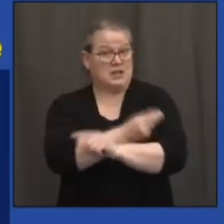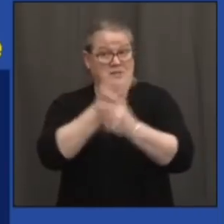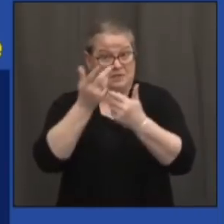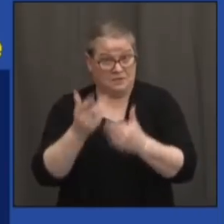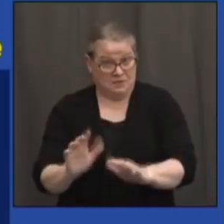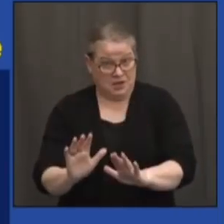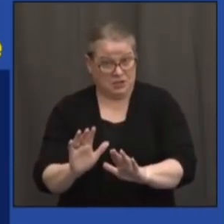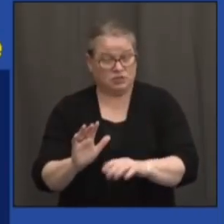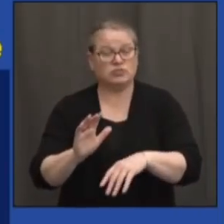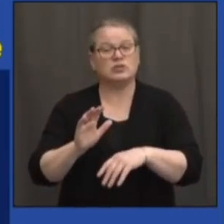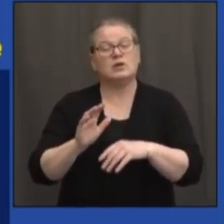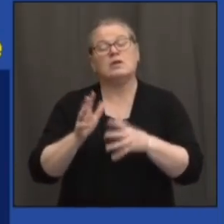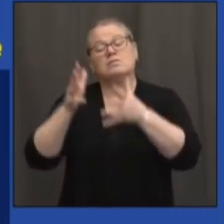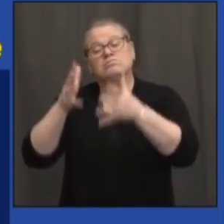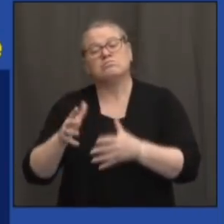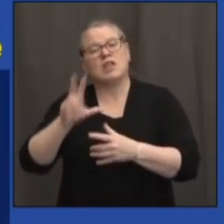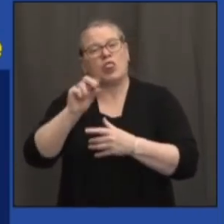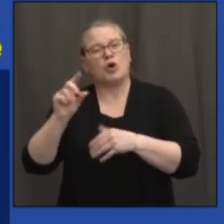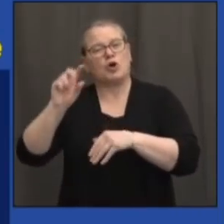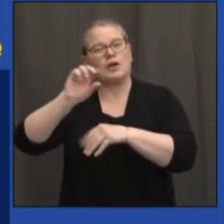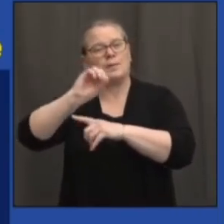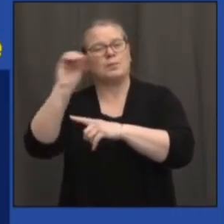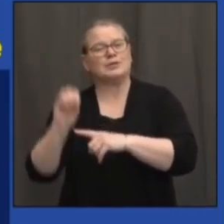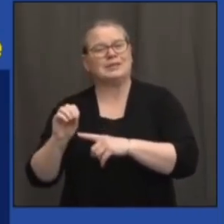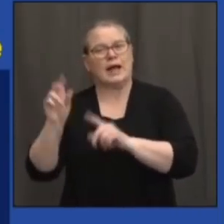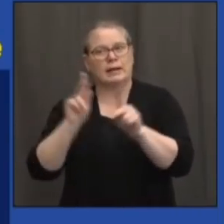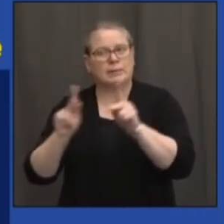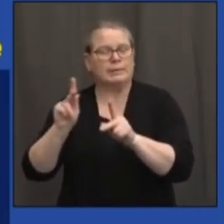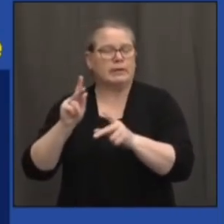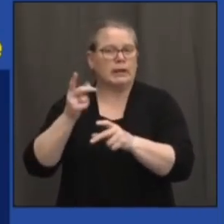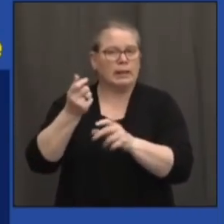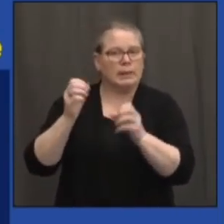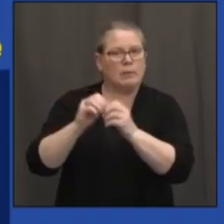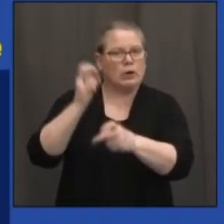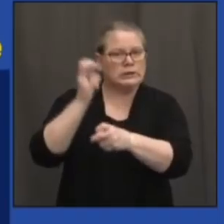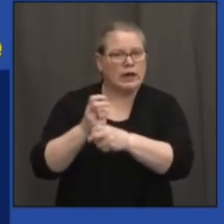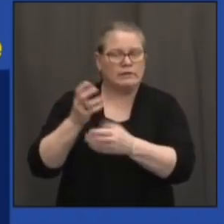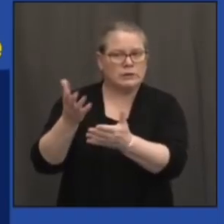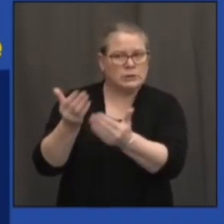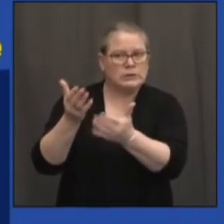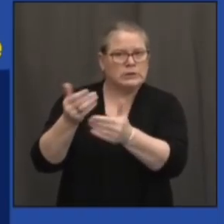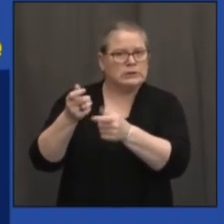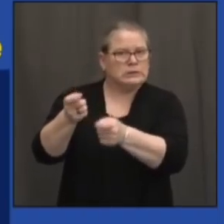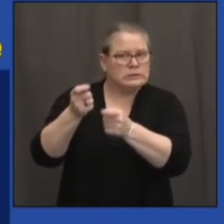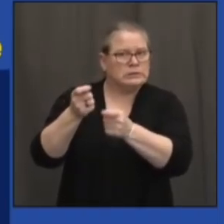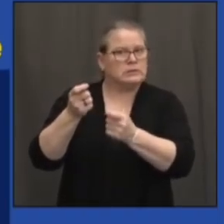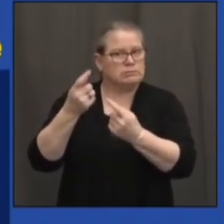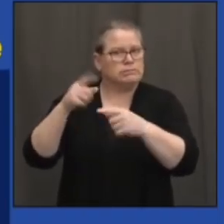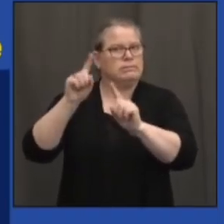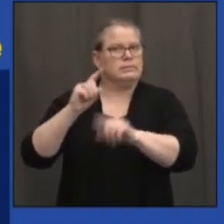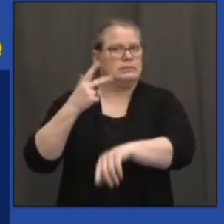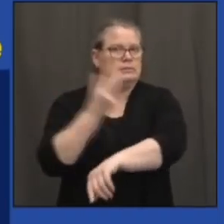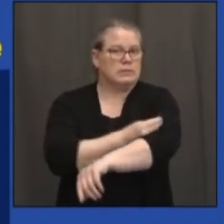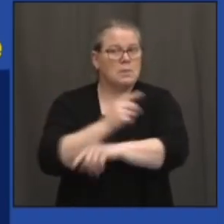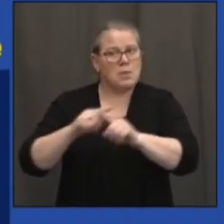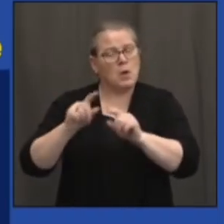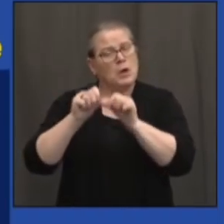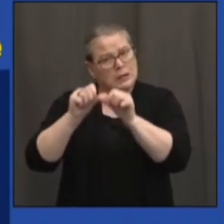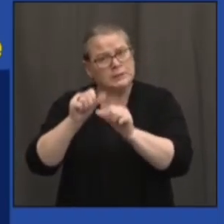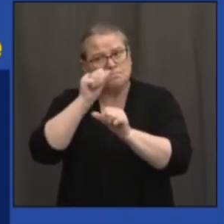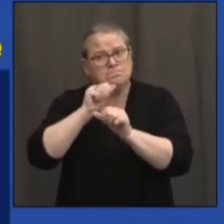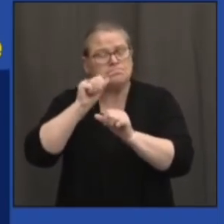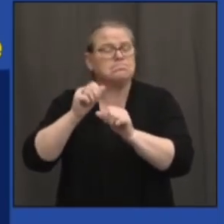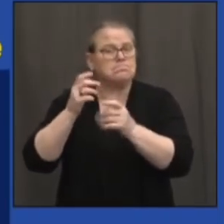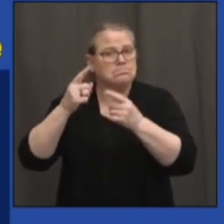tougher to get the other 30%, but we're continuing to make progress there. Over half of our people 65 to 74